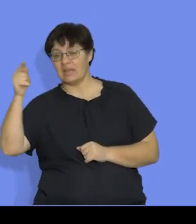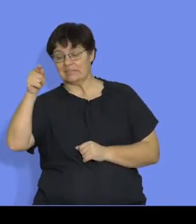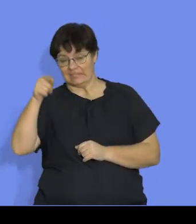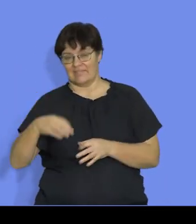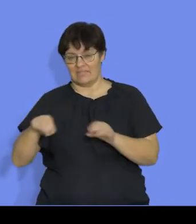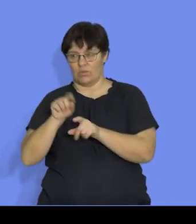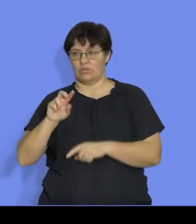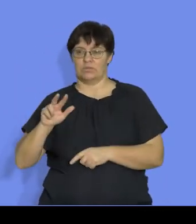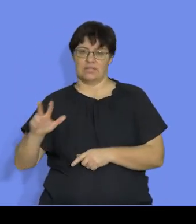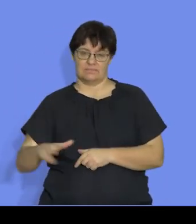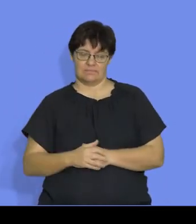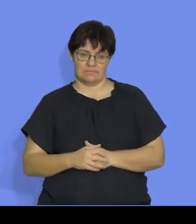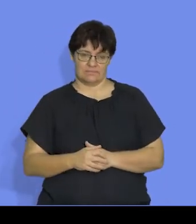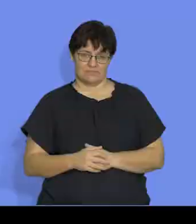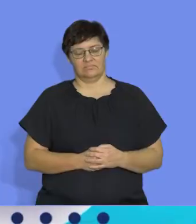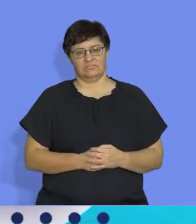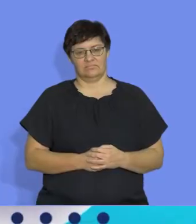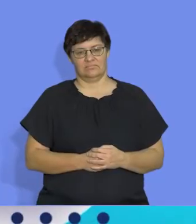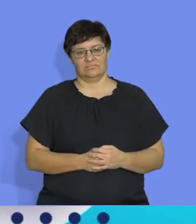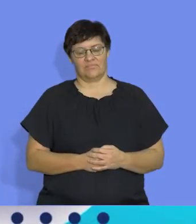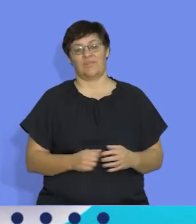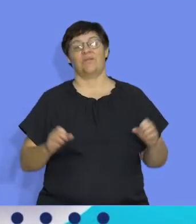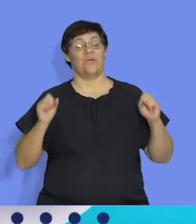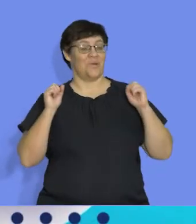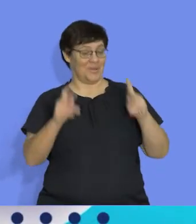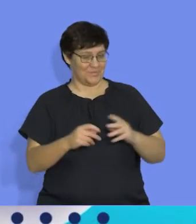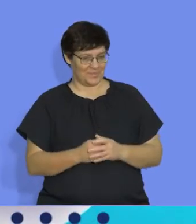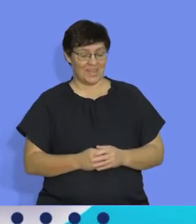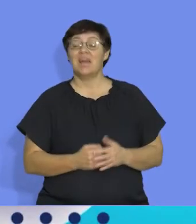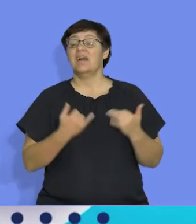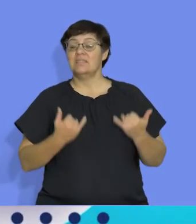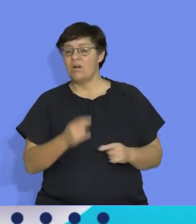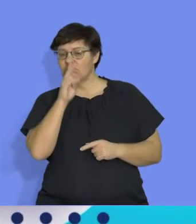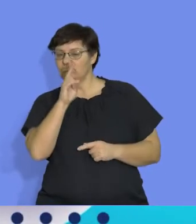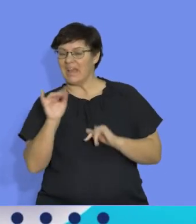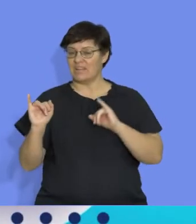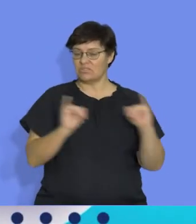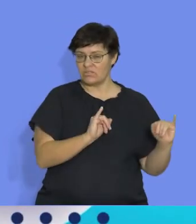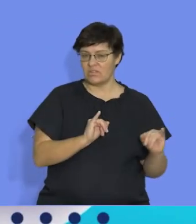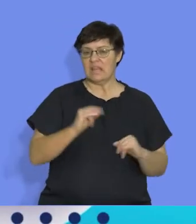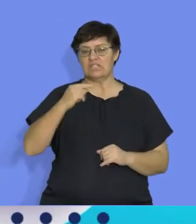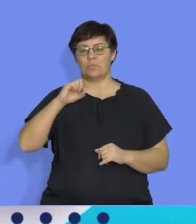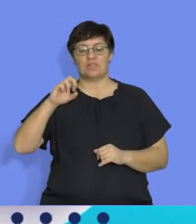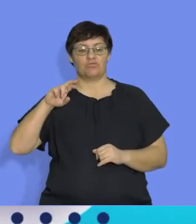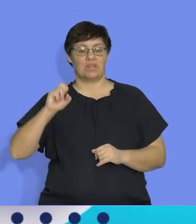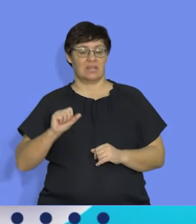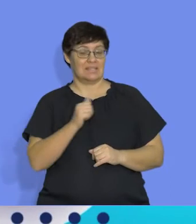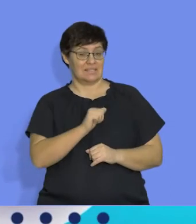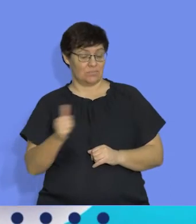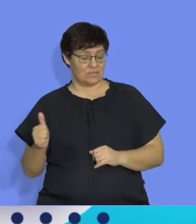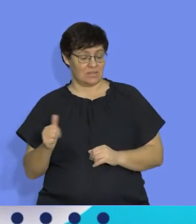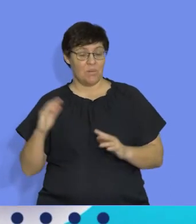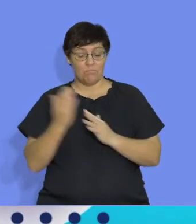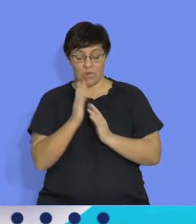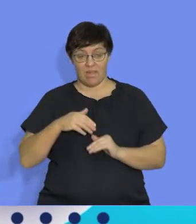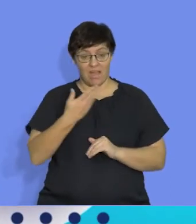this sequence. Great, so now that we've looked at the introduction to geometric sequences, after the break